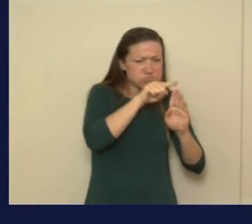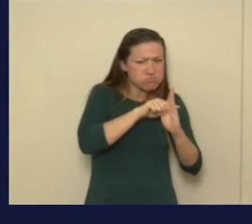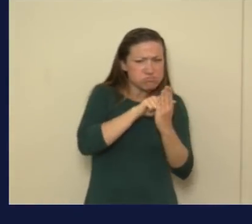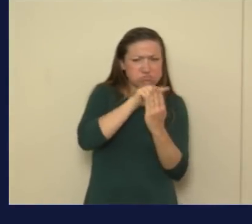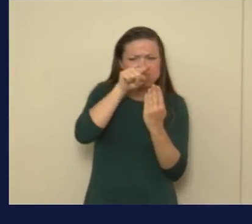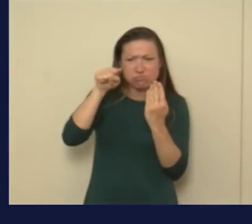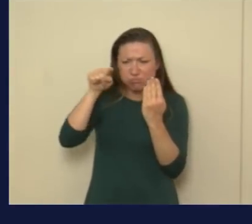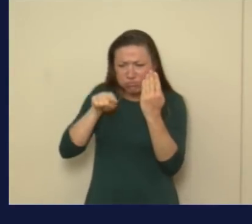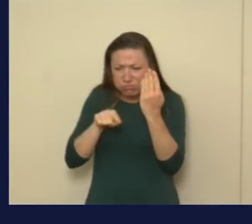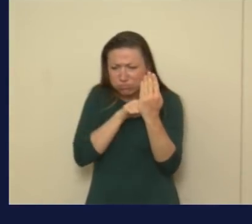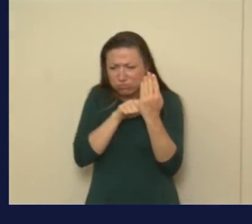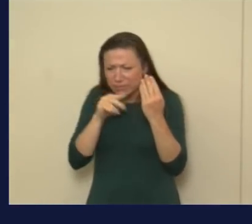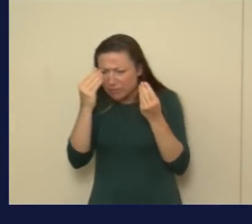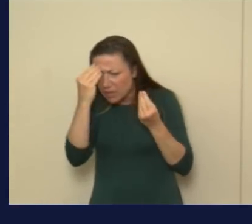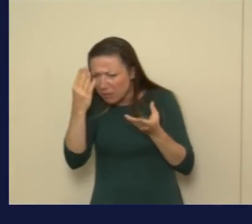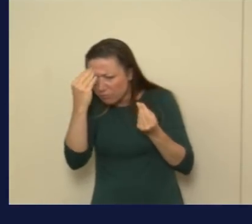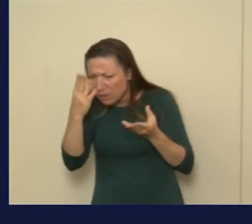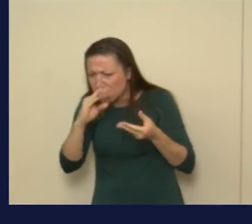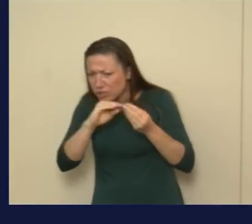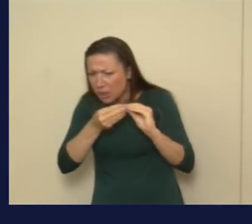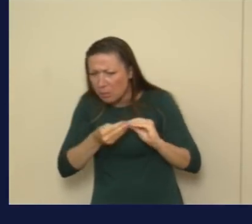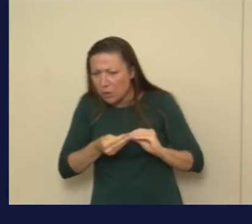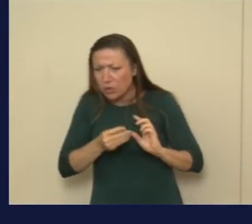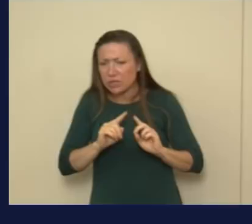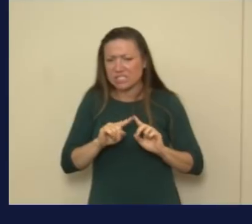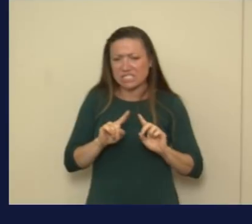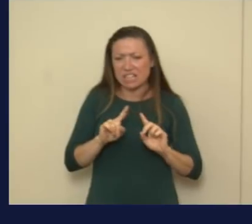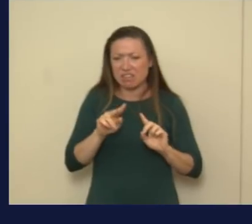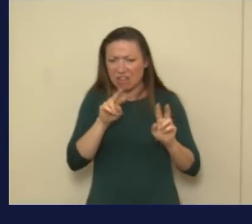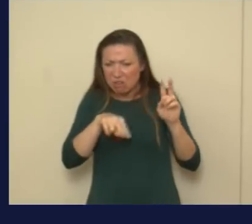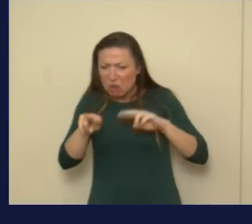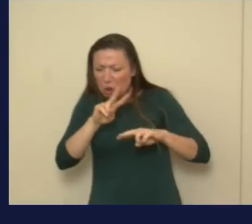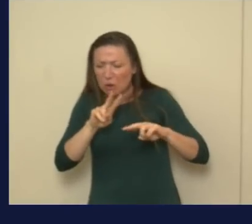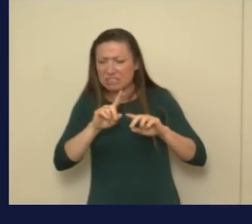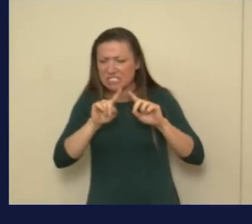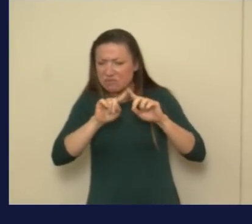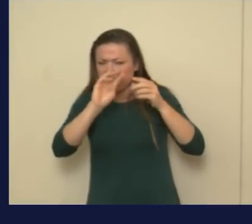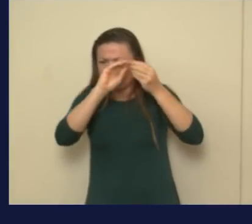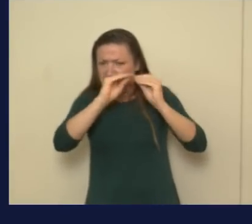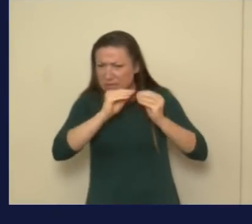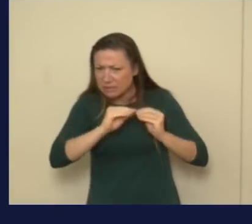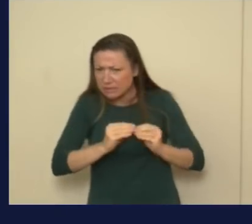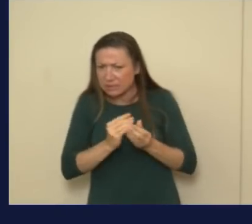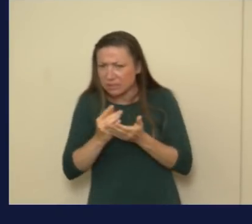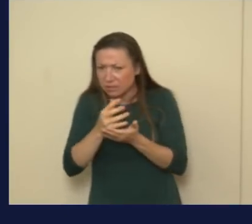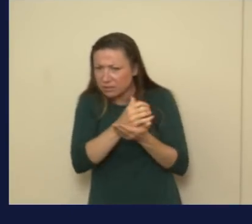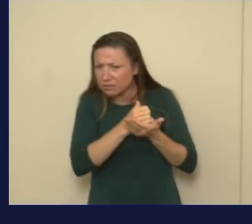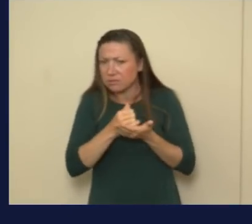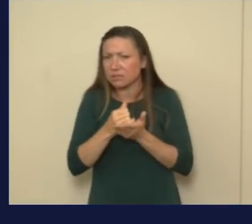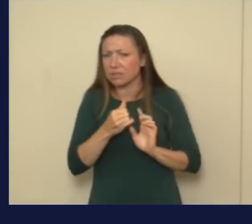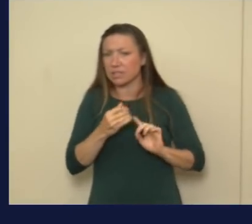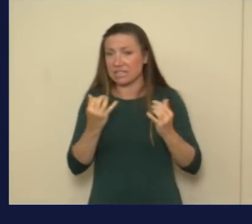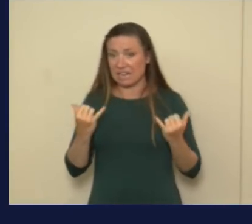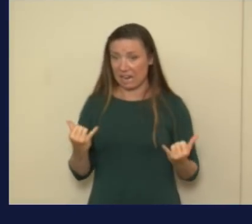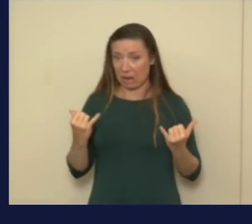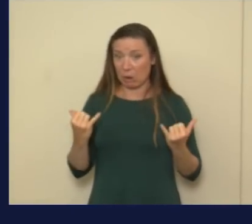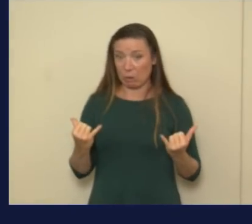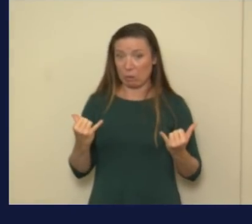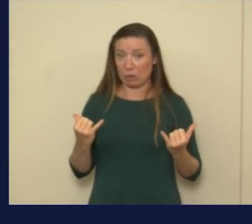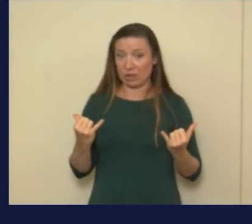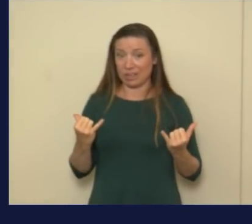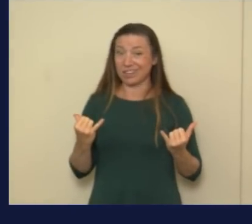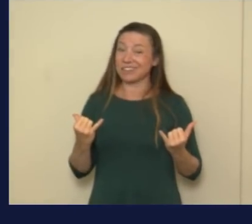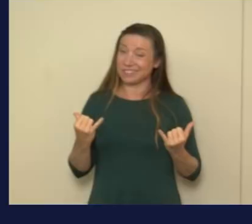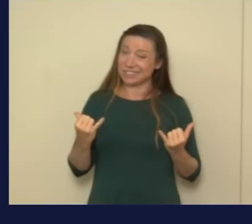little shift, our 7-day average, along with 45 other states, that is increasing. When you look at